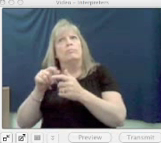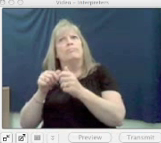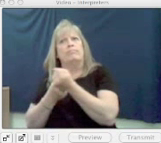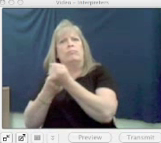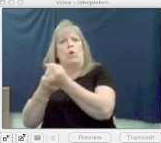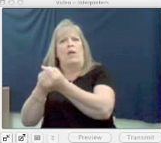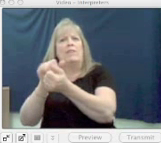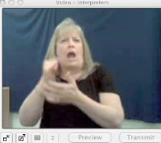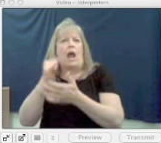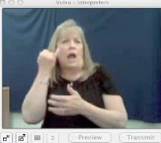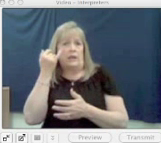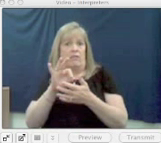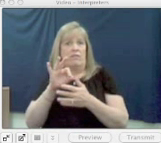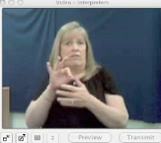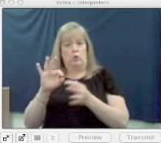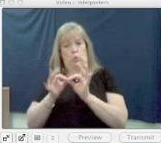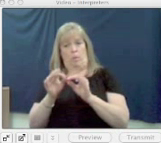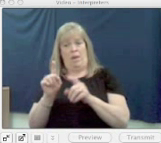practice profession.